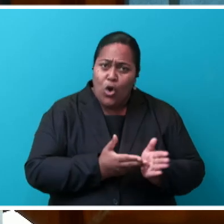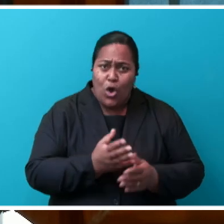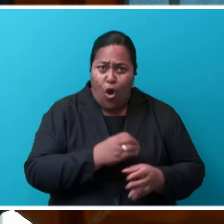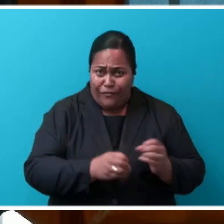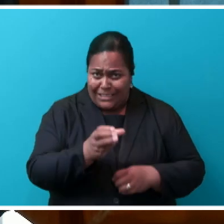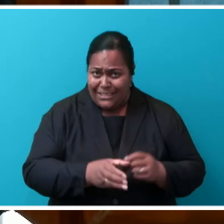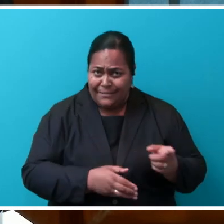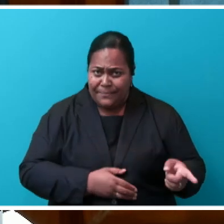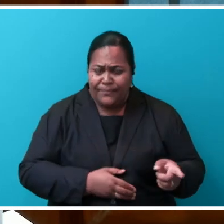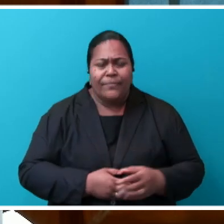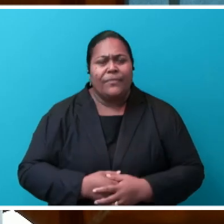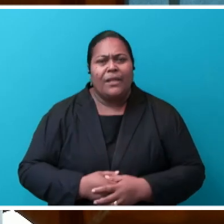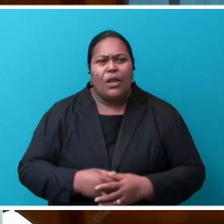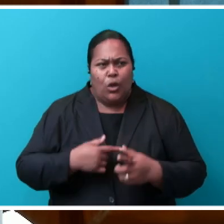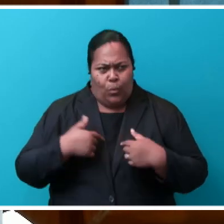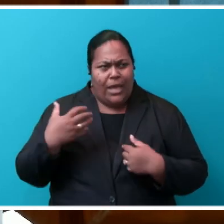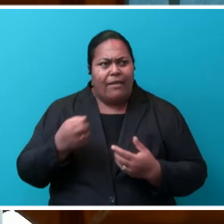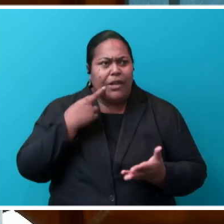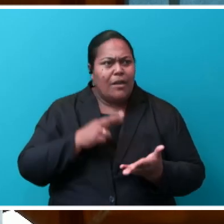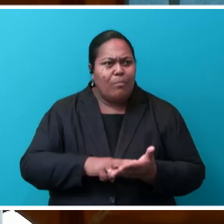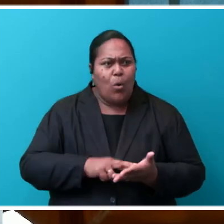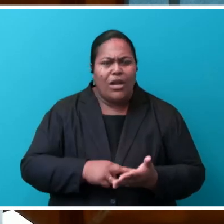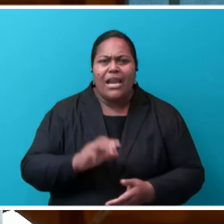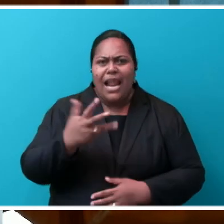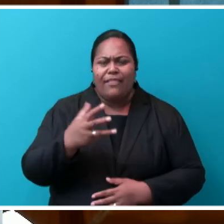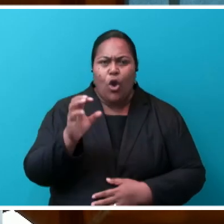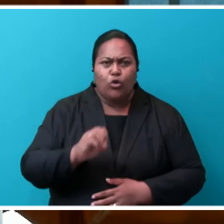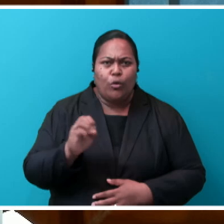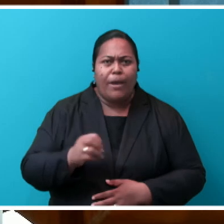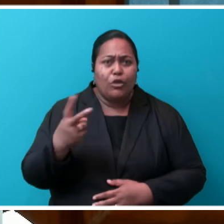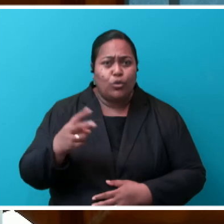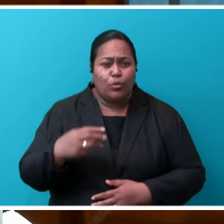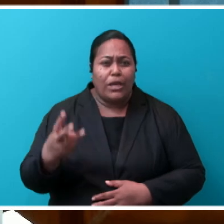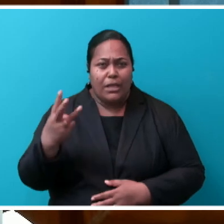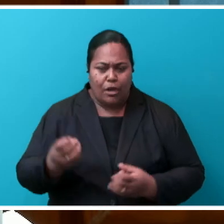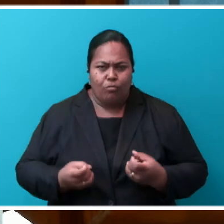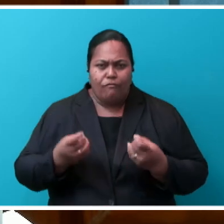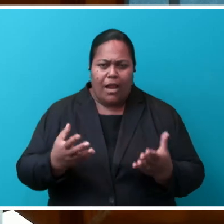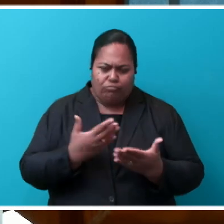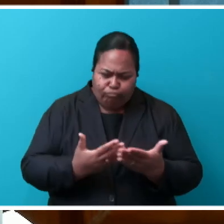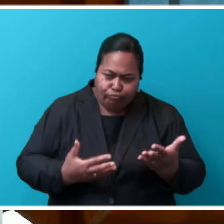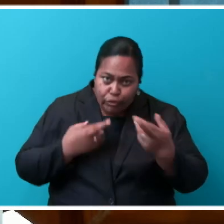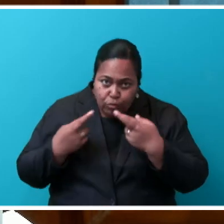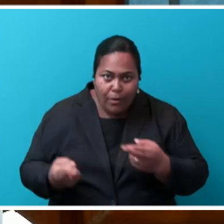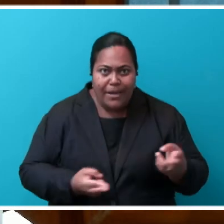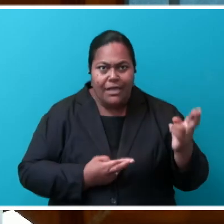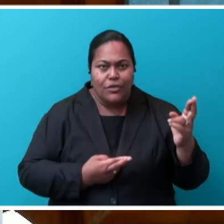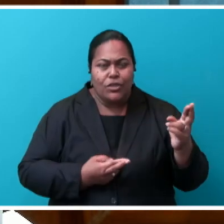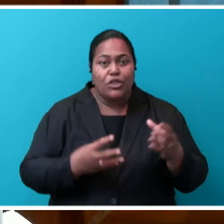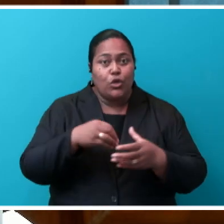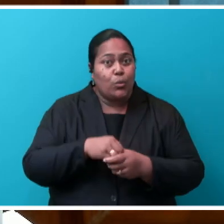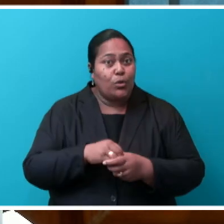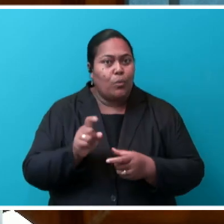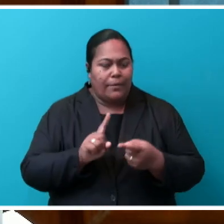was conducted and a report dated 9 October 2023 provided comprehensive recommendations, including, if I may list